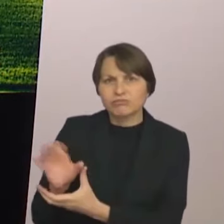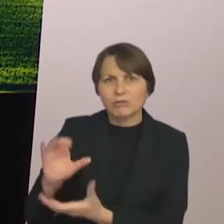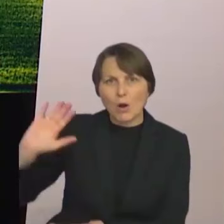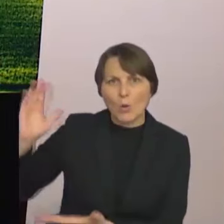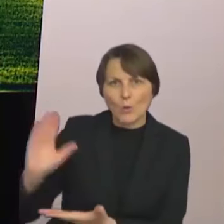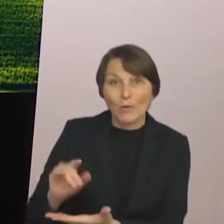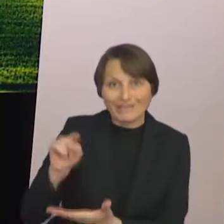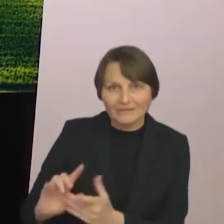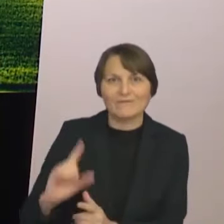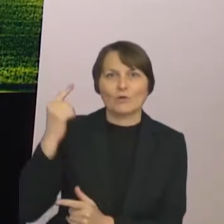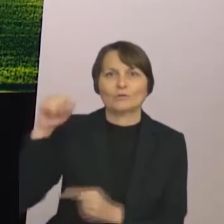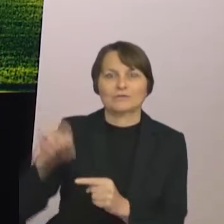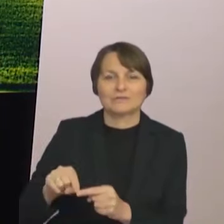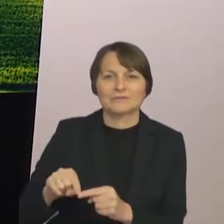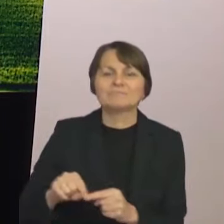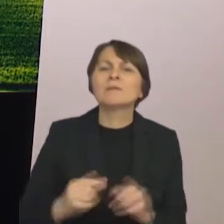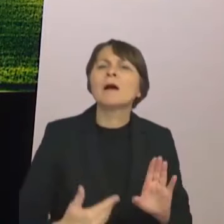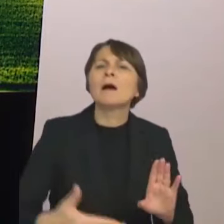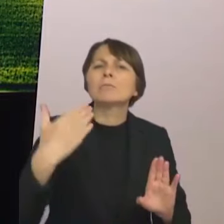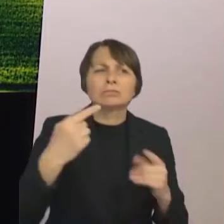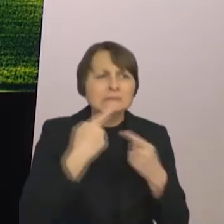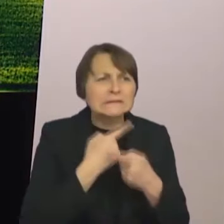announced Renaulution. The Renault brand